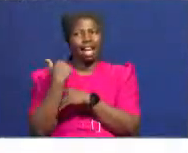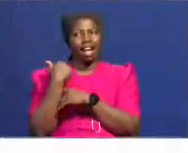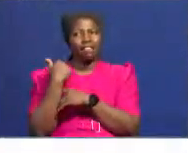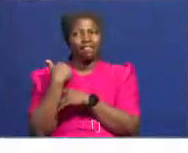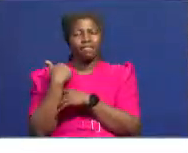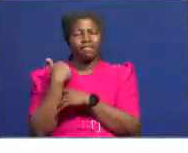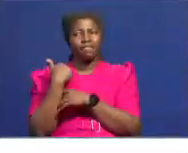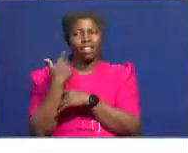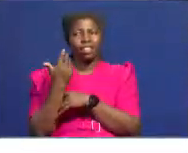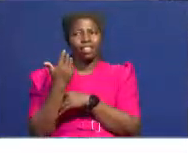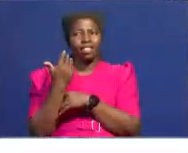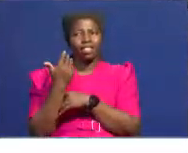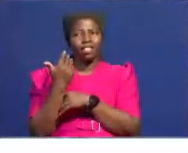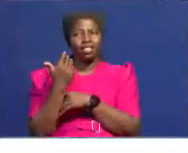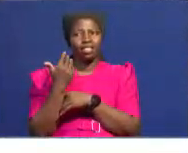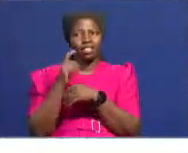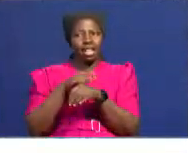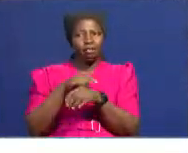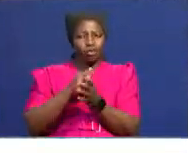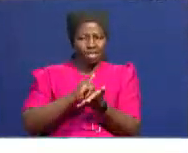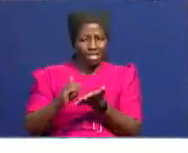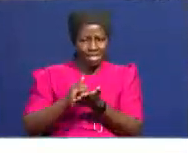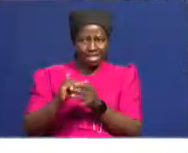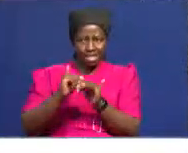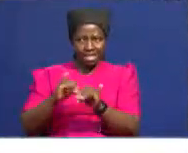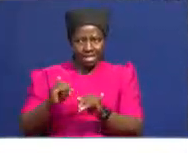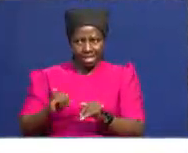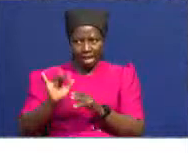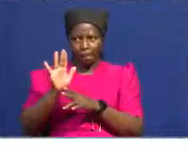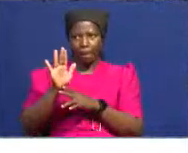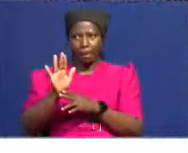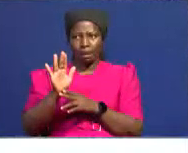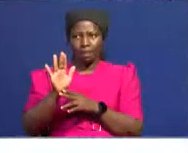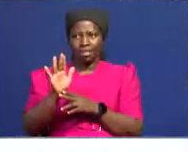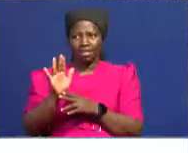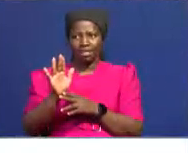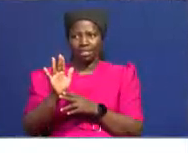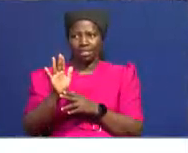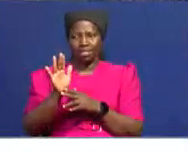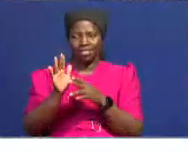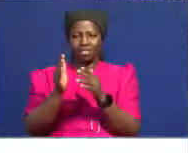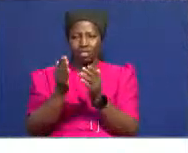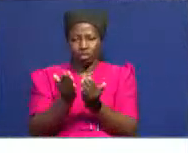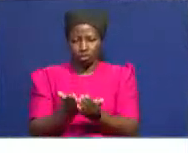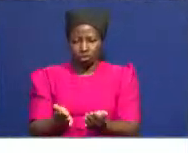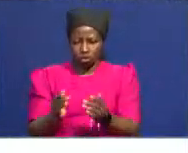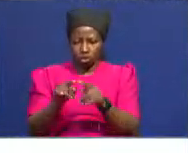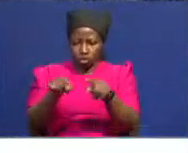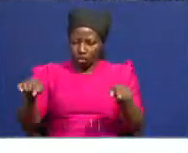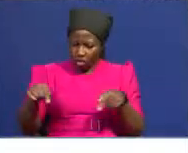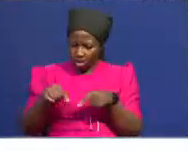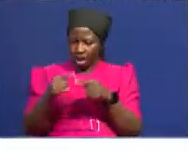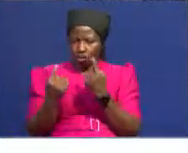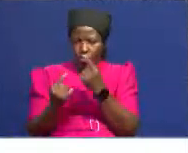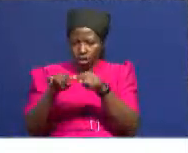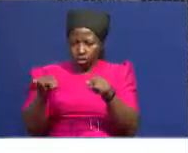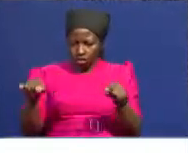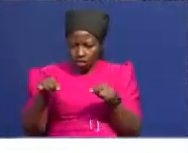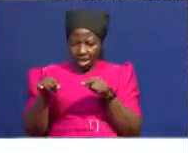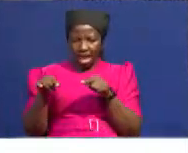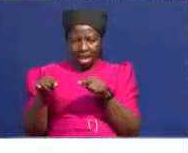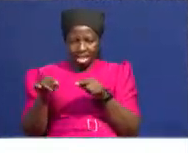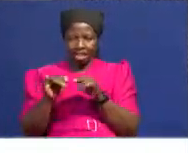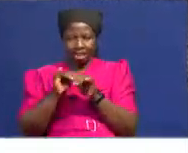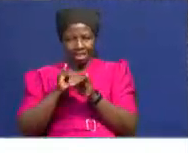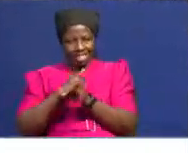unamsafisha sufuria yako mzuri, lakini iko vitu kidogo kidogo kidogo